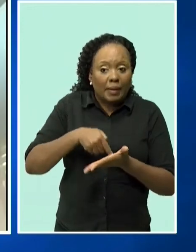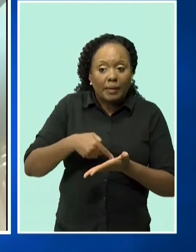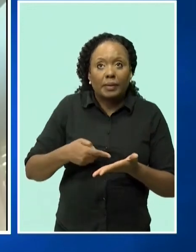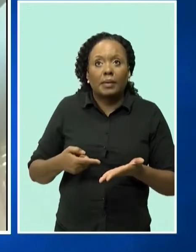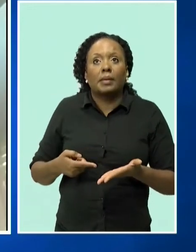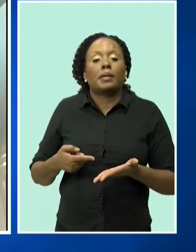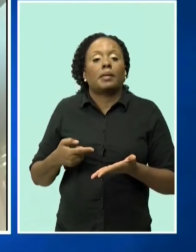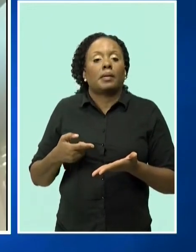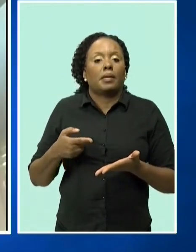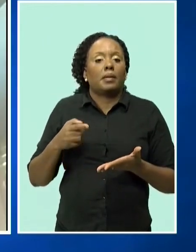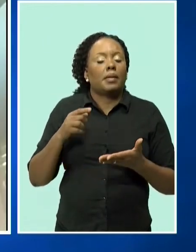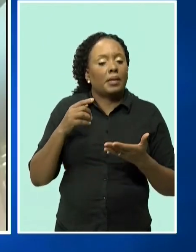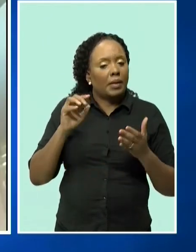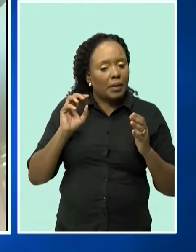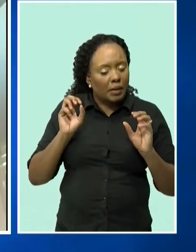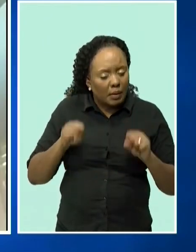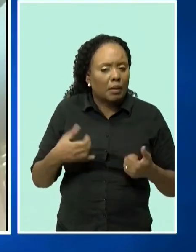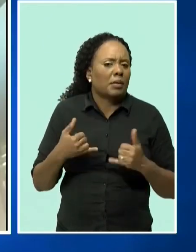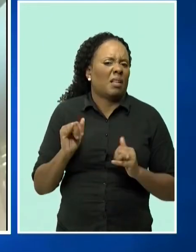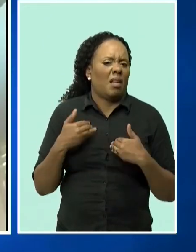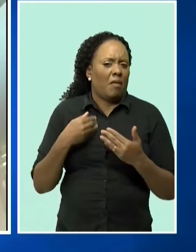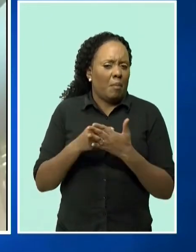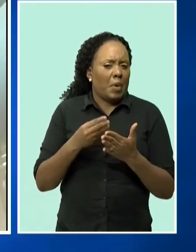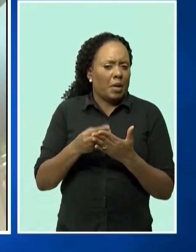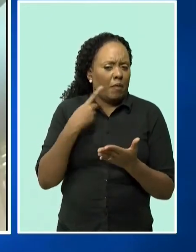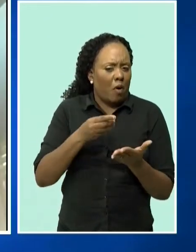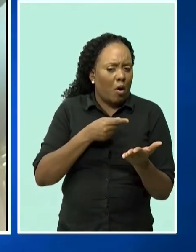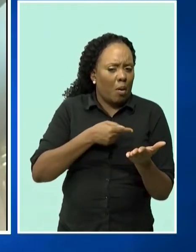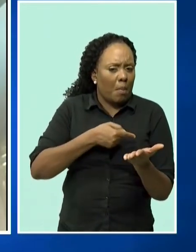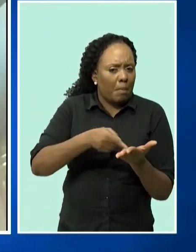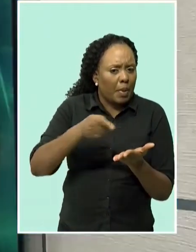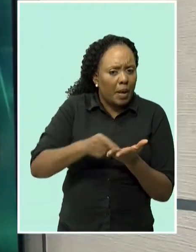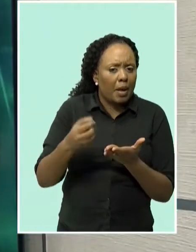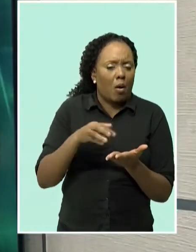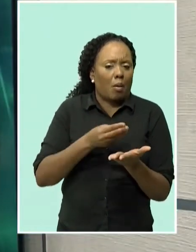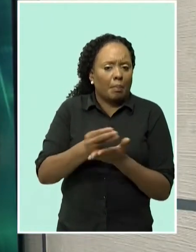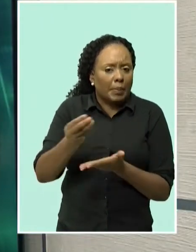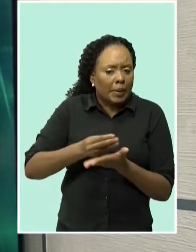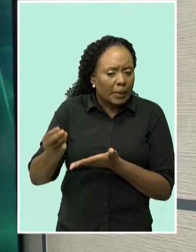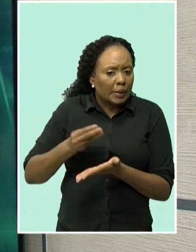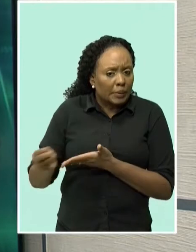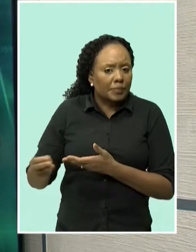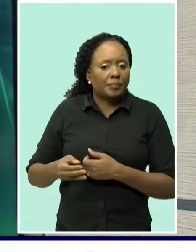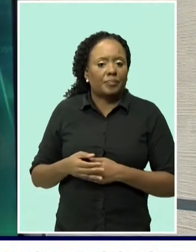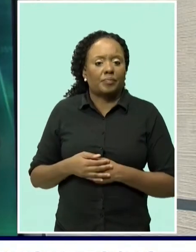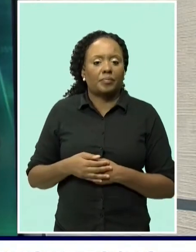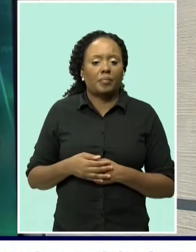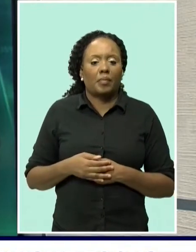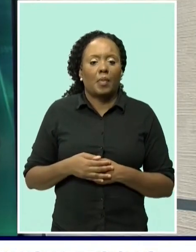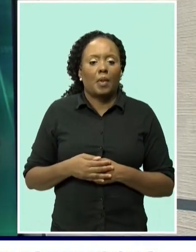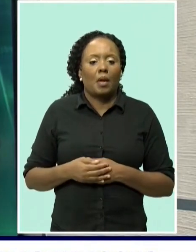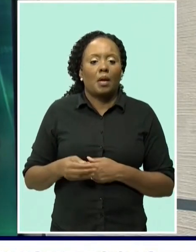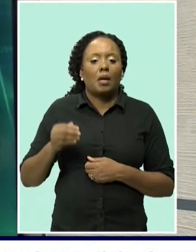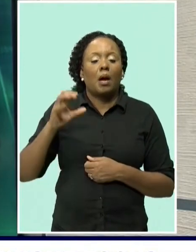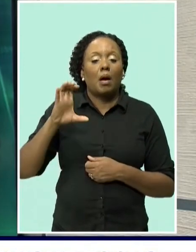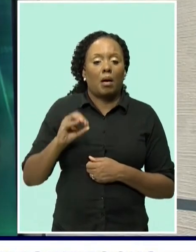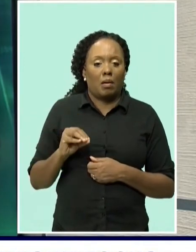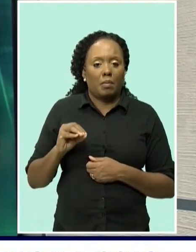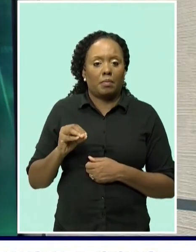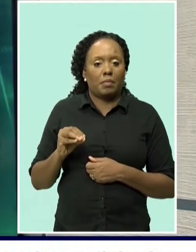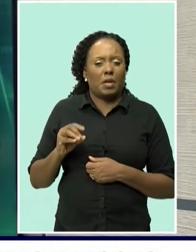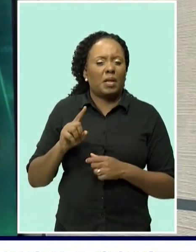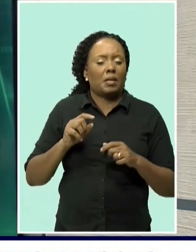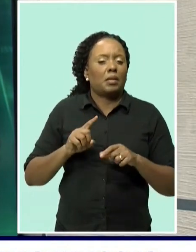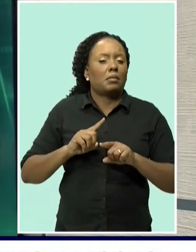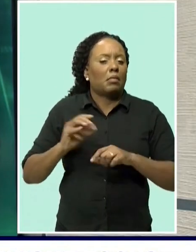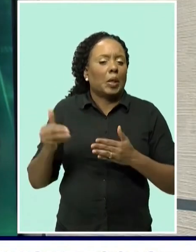spend, right? And all this is built into the context of the BERT program. A company with a difference is now part of the real estate industry